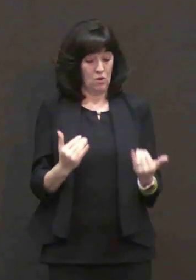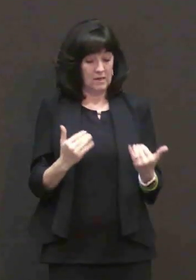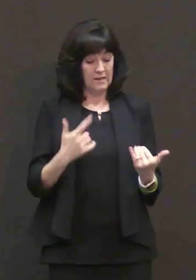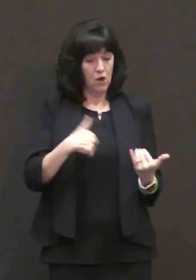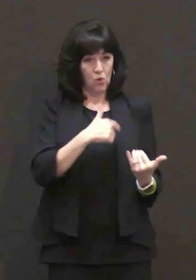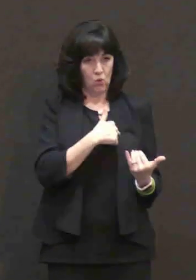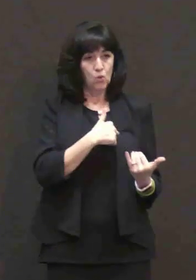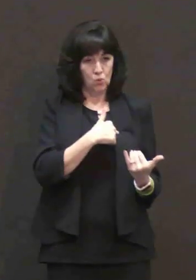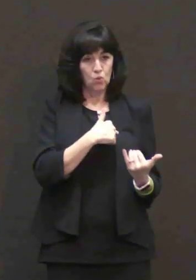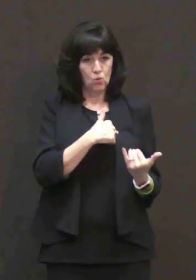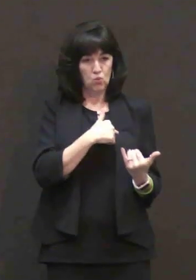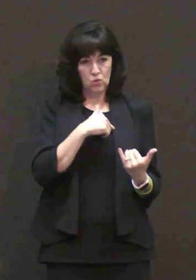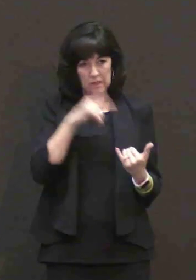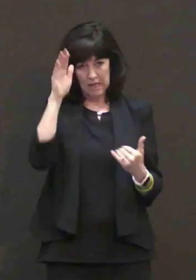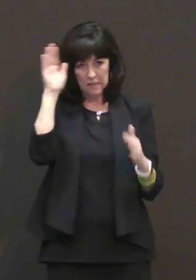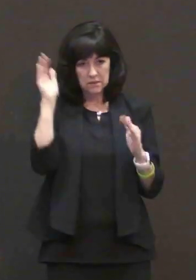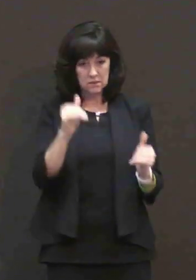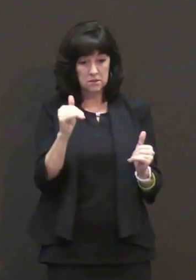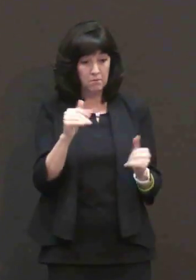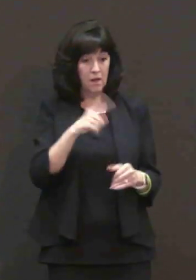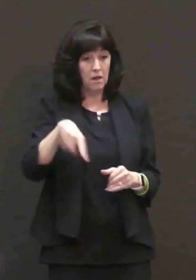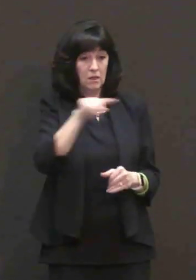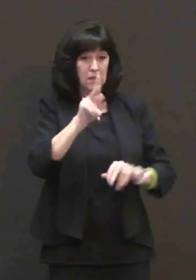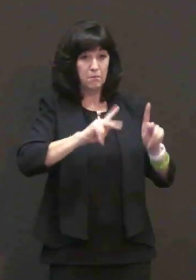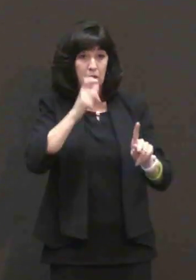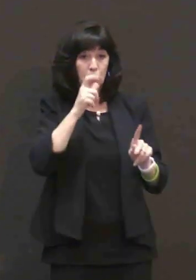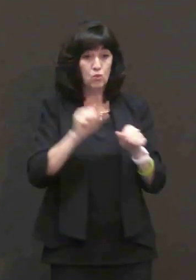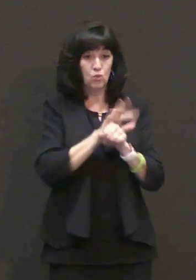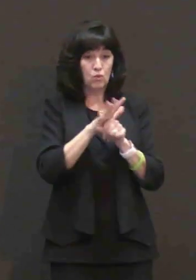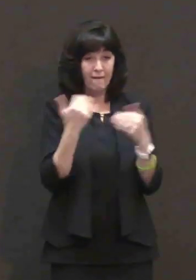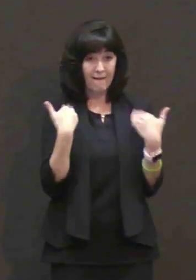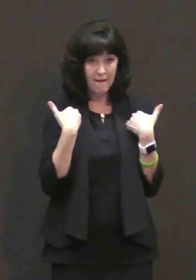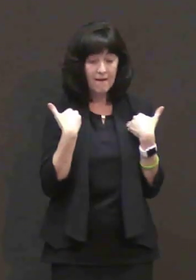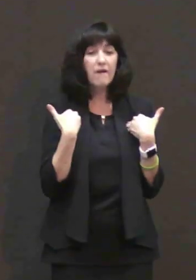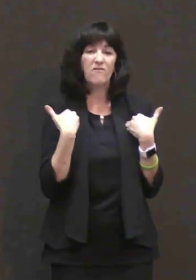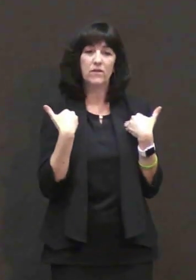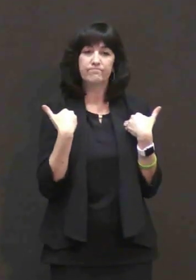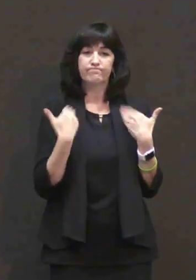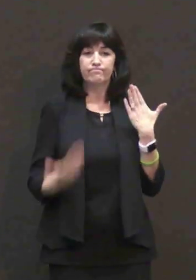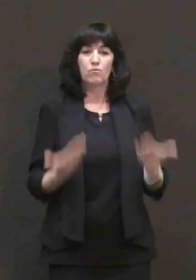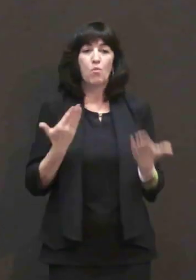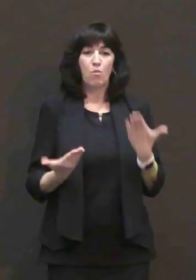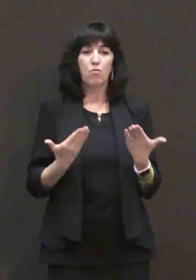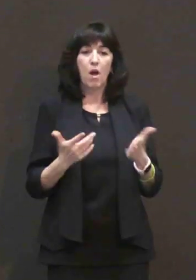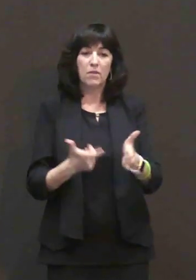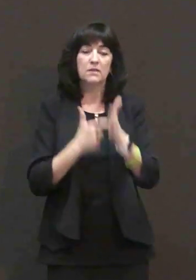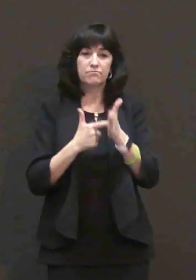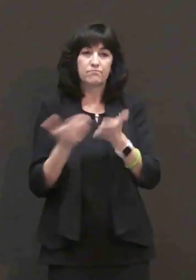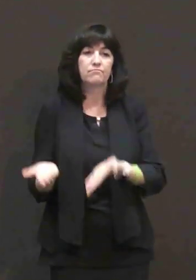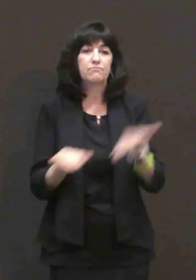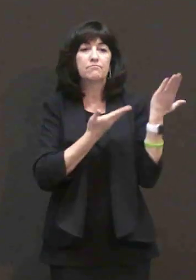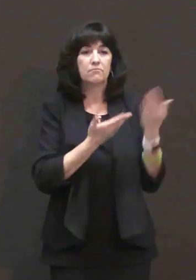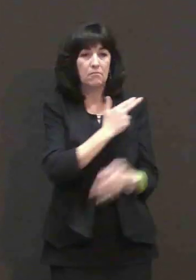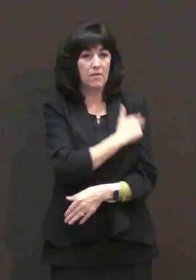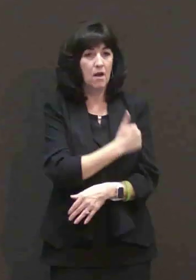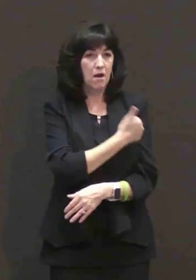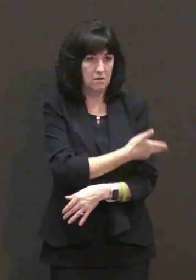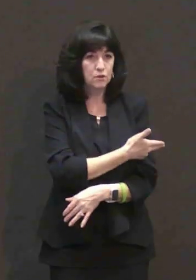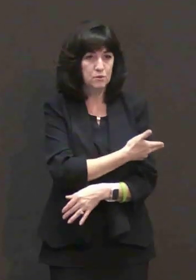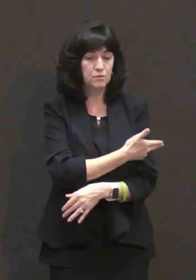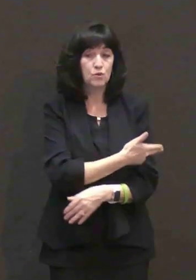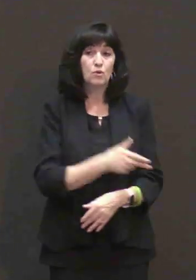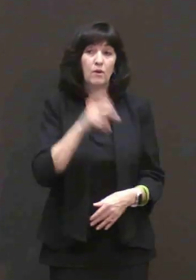20% of the positive cases tested will need hospitalization. We're able to look a few days out. So right now, this chart